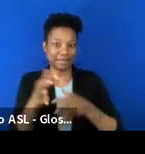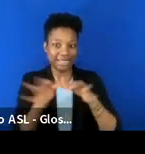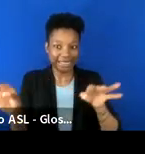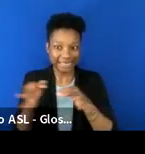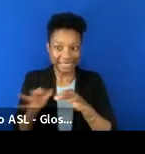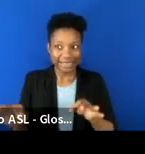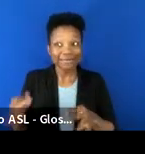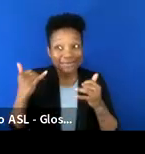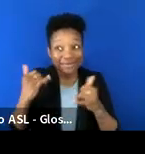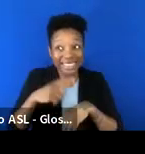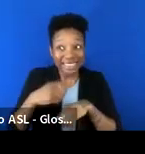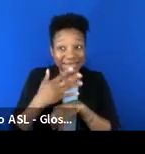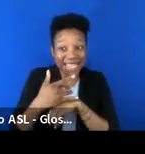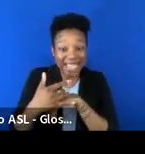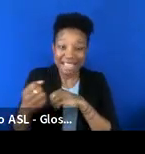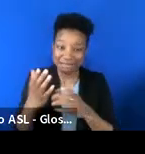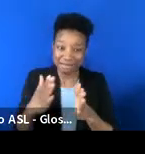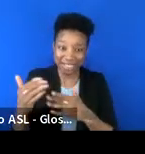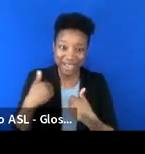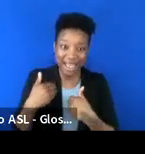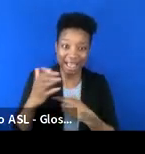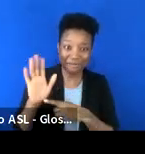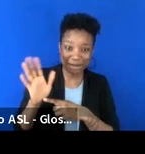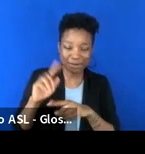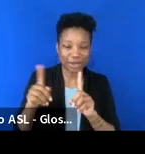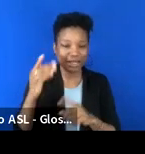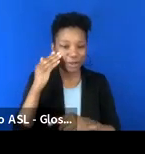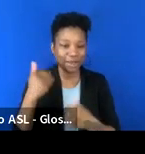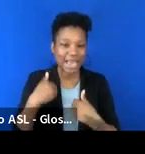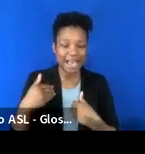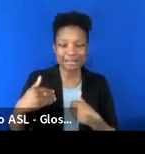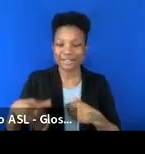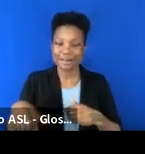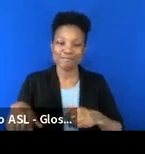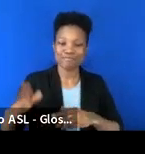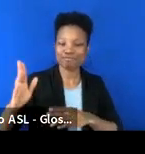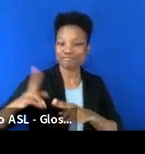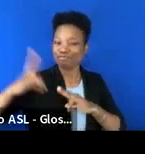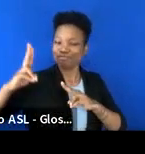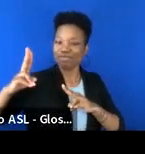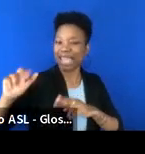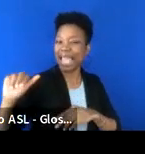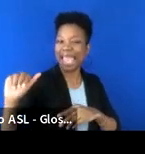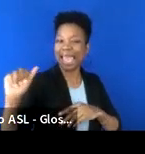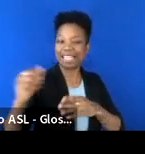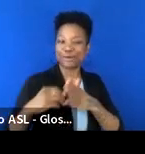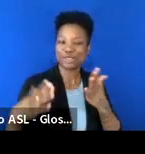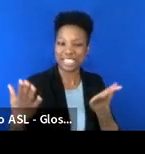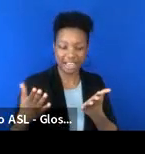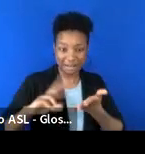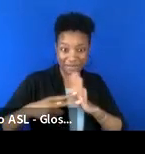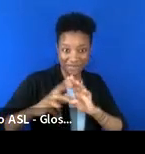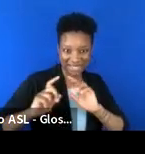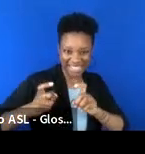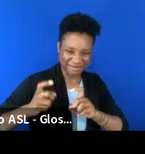going to take 5 minutes to do this, but I know we got some grade A students in this class. So we're going 2 minutes, and I know we